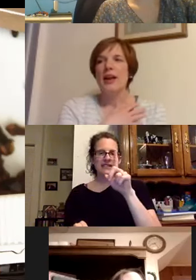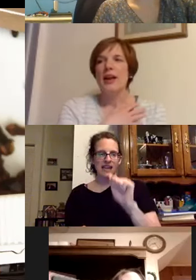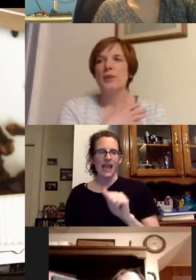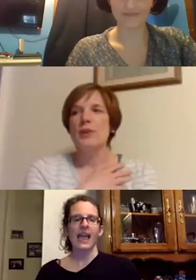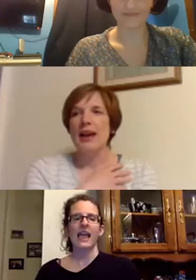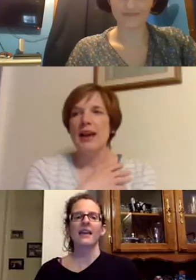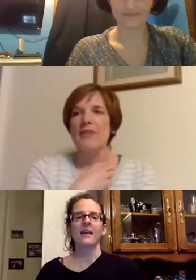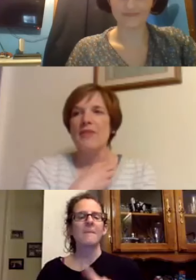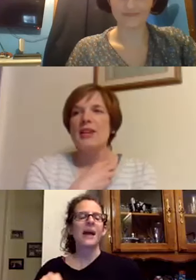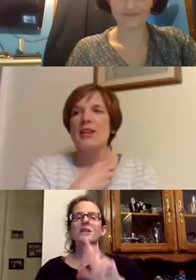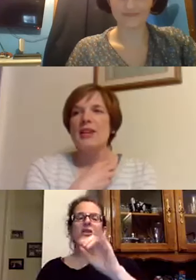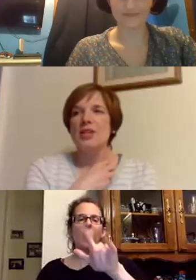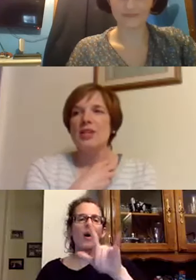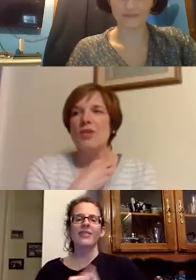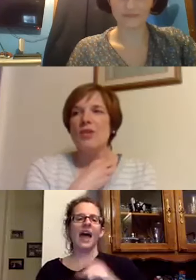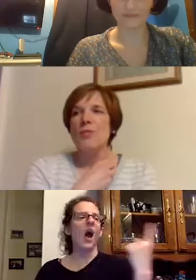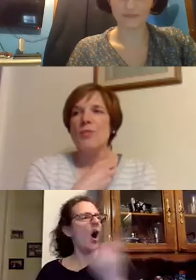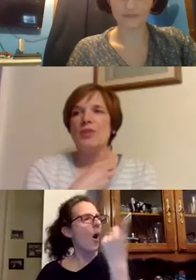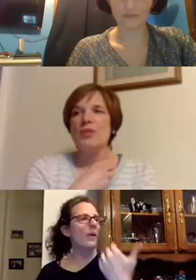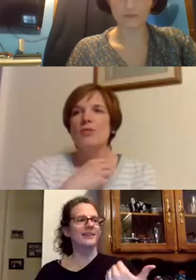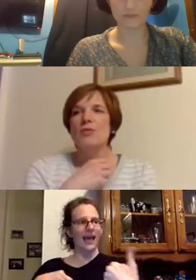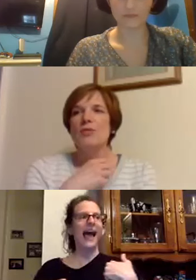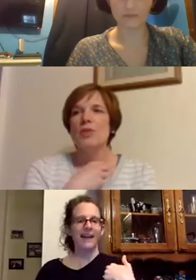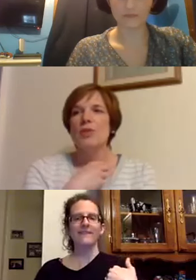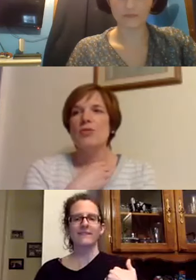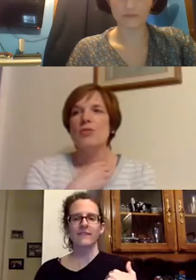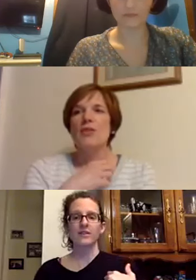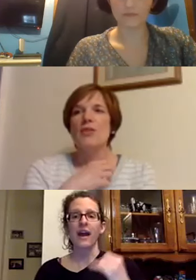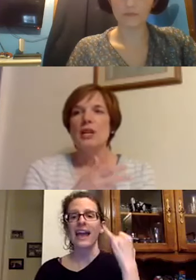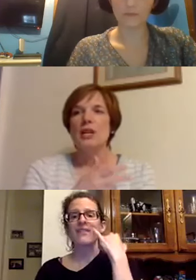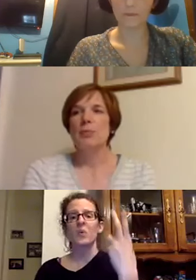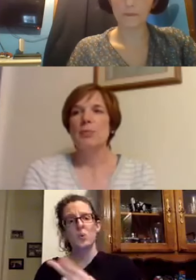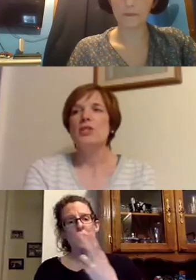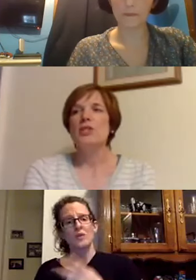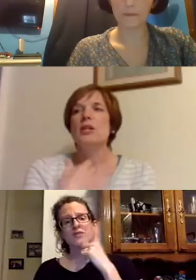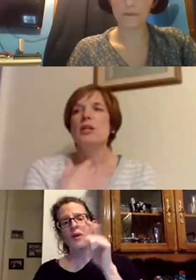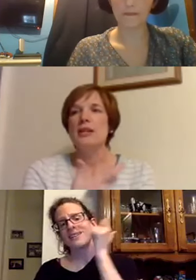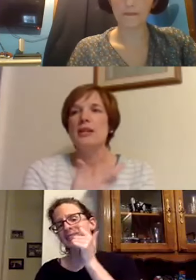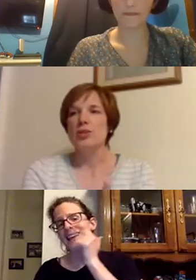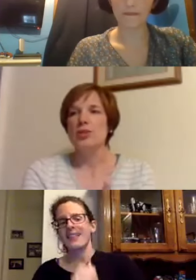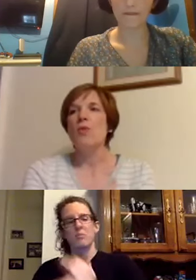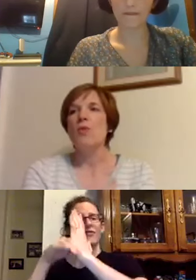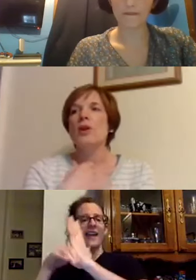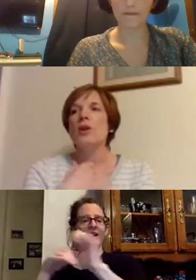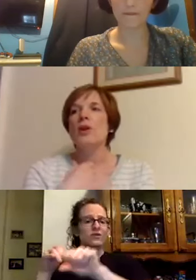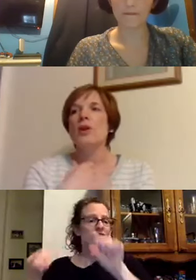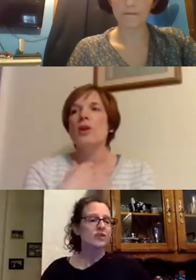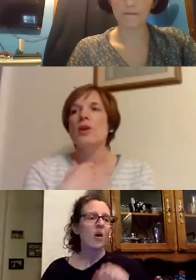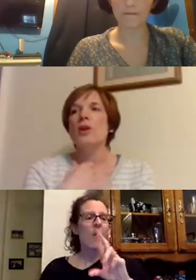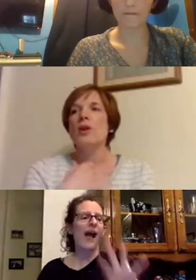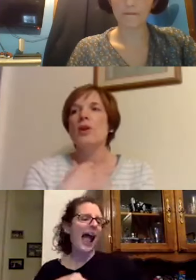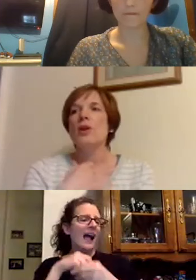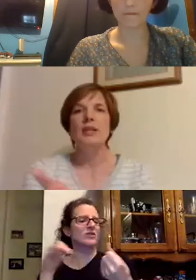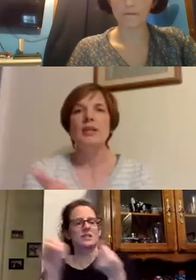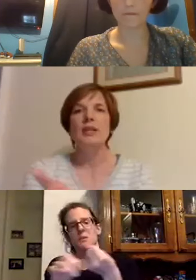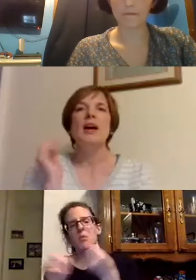I always have. So whether you are using it for daily prevention, extra support, when you